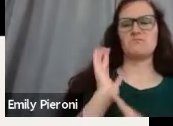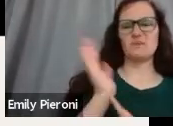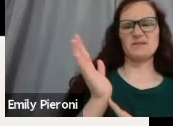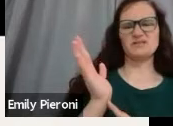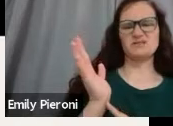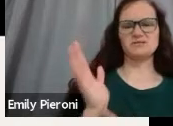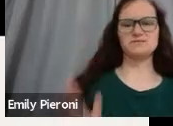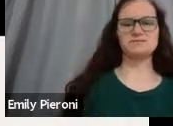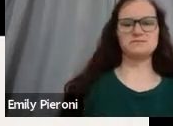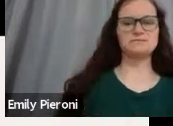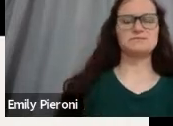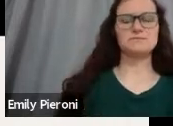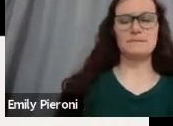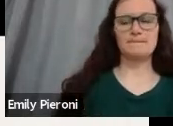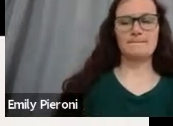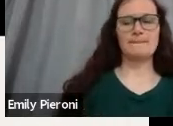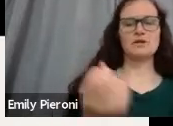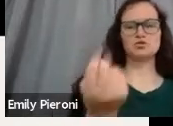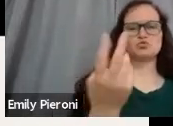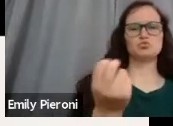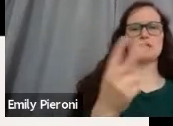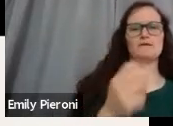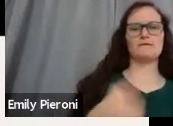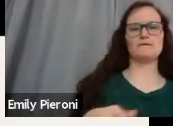minutes, 12:17.